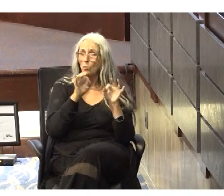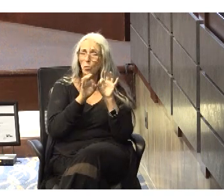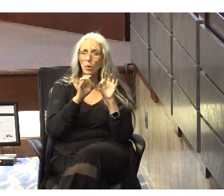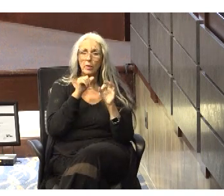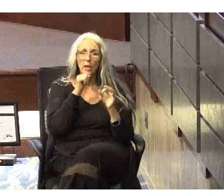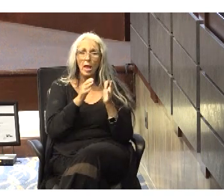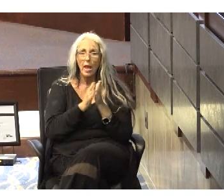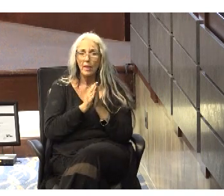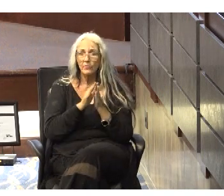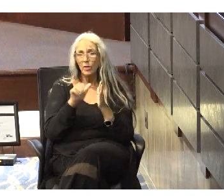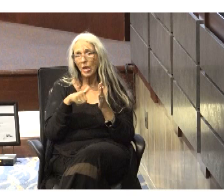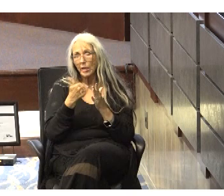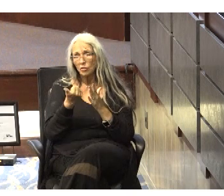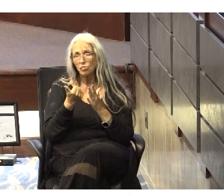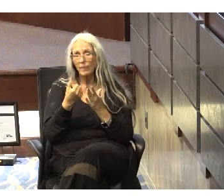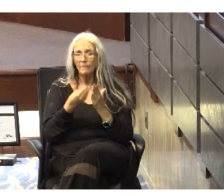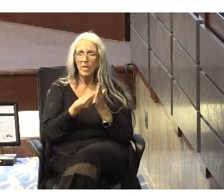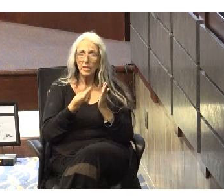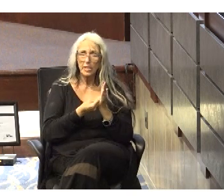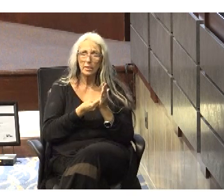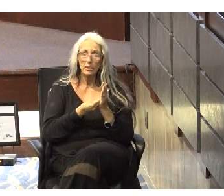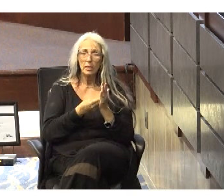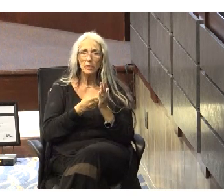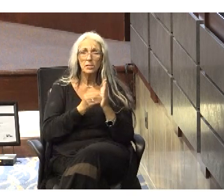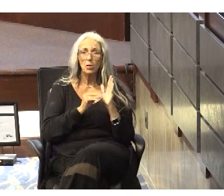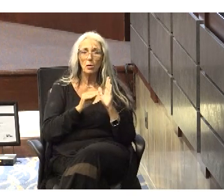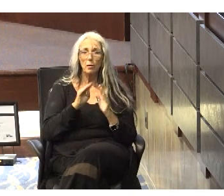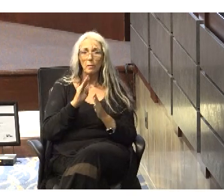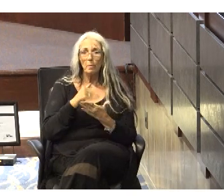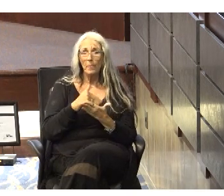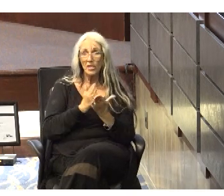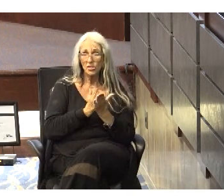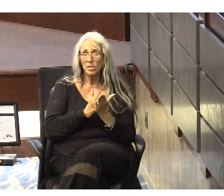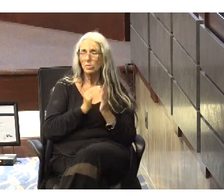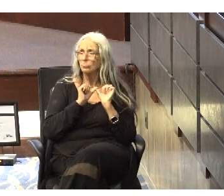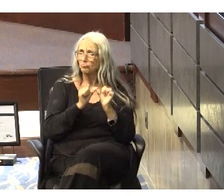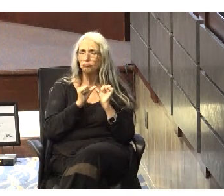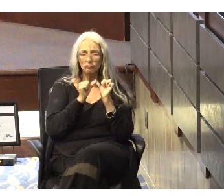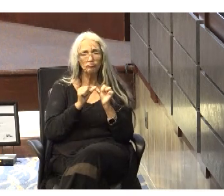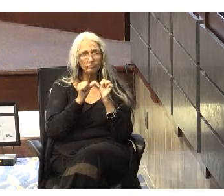asking for any additional funding. So our budget is, we intend to keep that going forward.